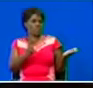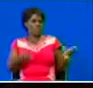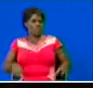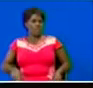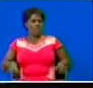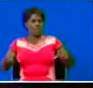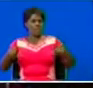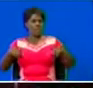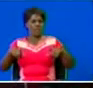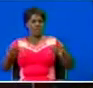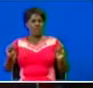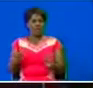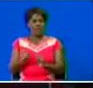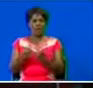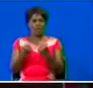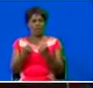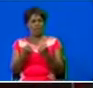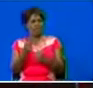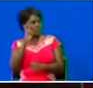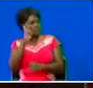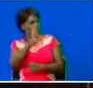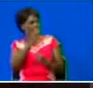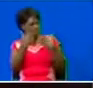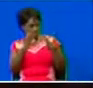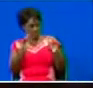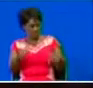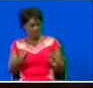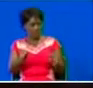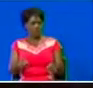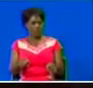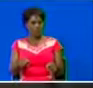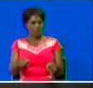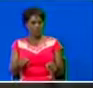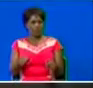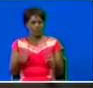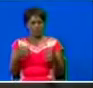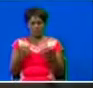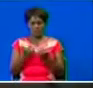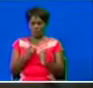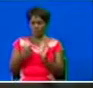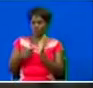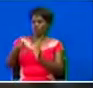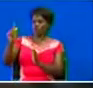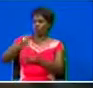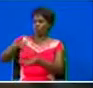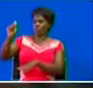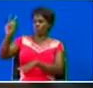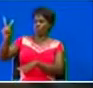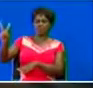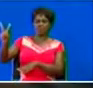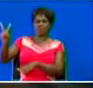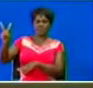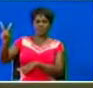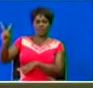here what is happening within the snooker room, the frames that are being played, which will be lively streamed. Our